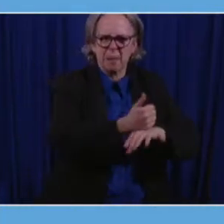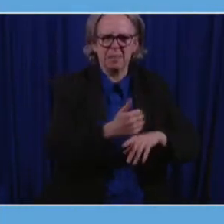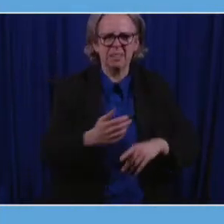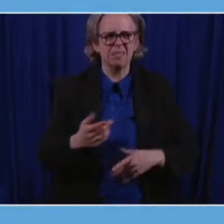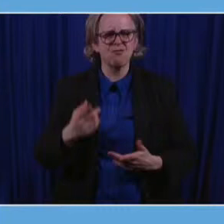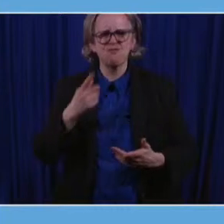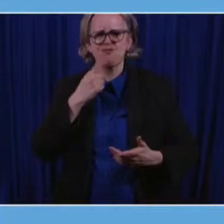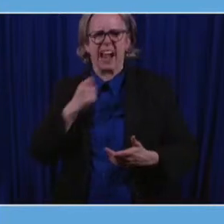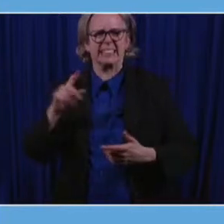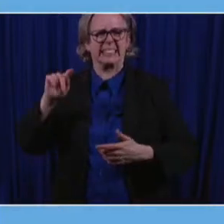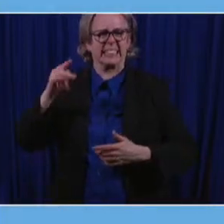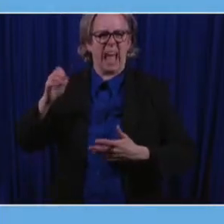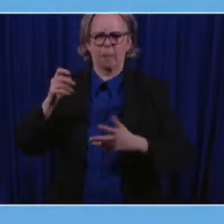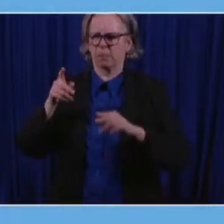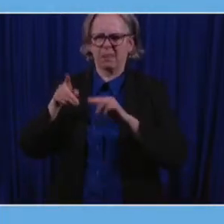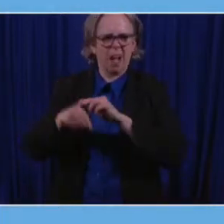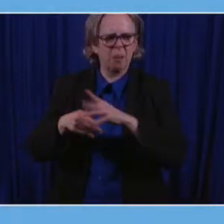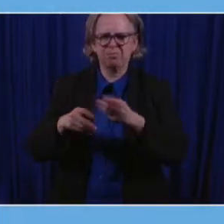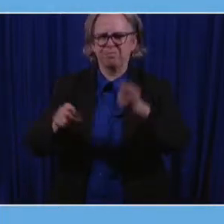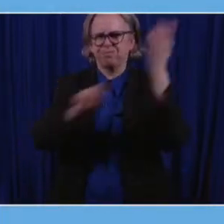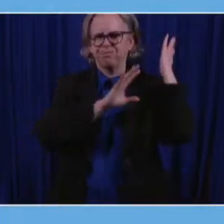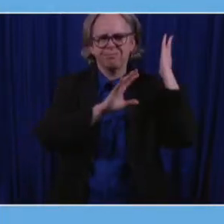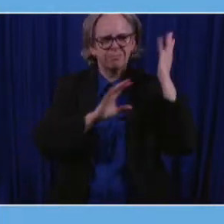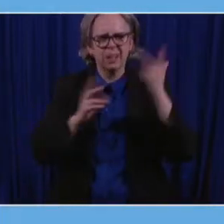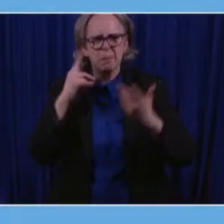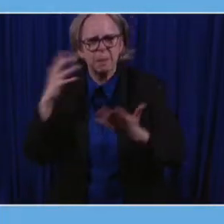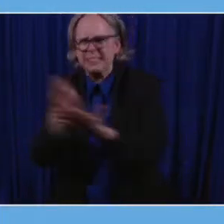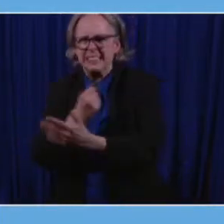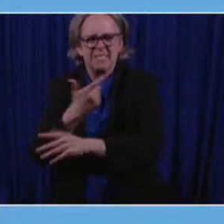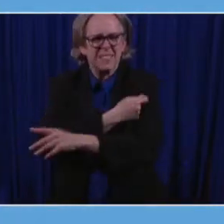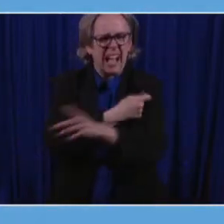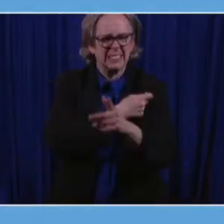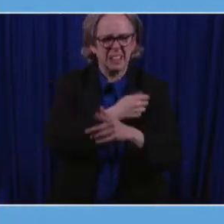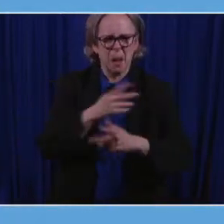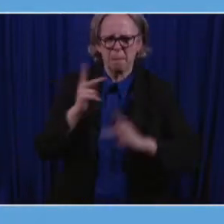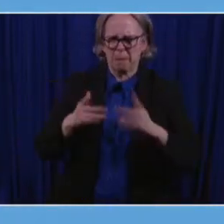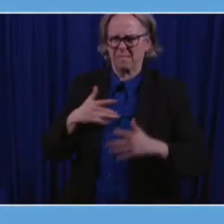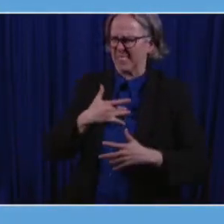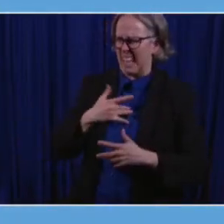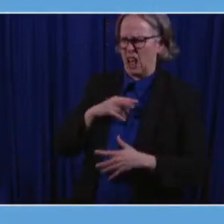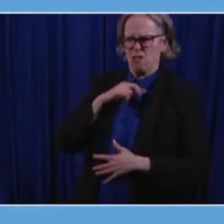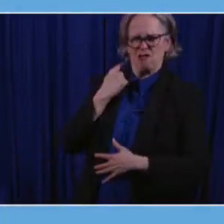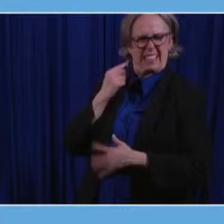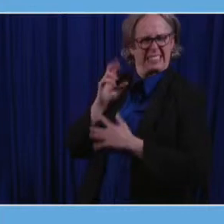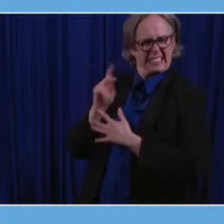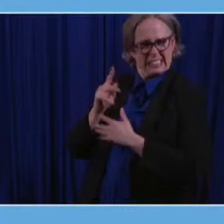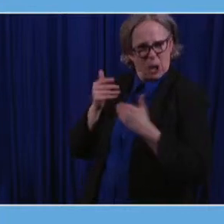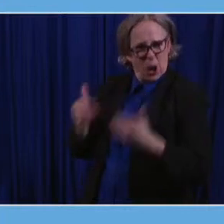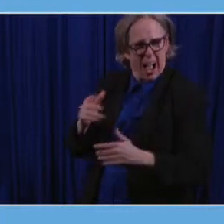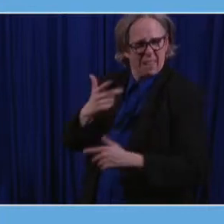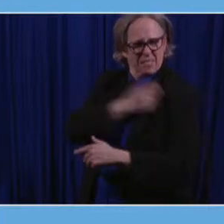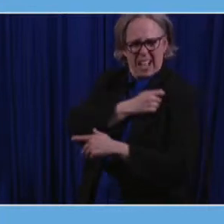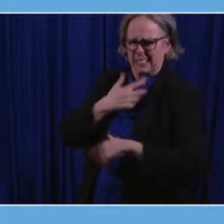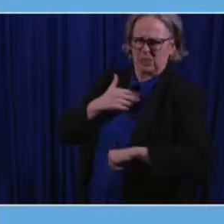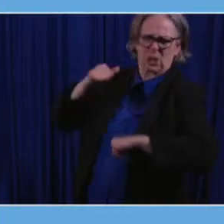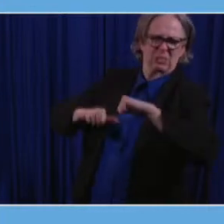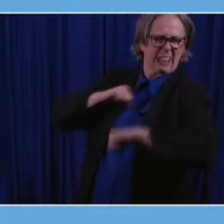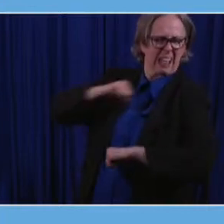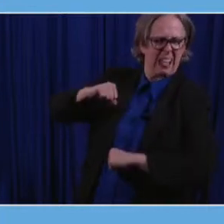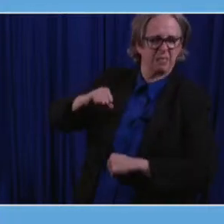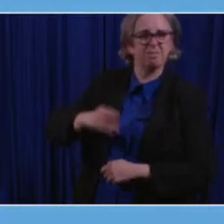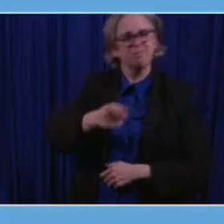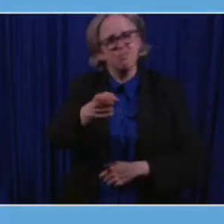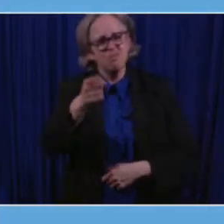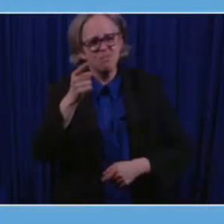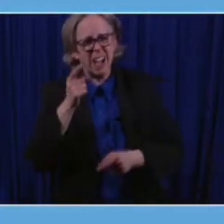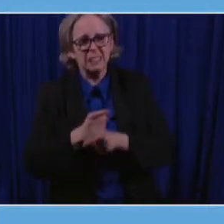cut a lot of the risk-taking that relates to vaccine development out. So anything that we can do to reduce the severity of your